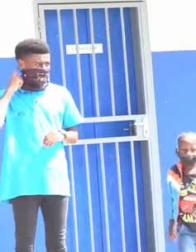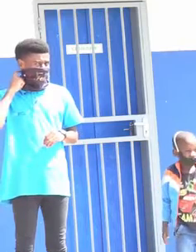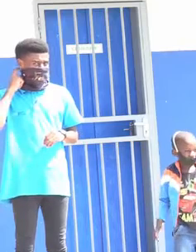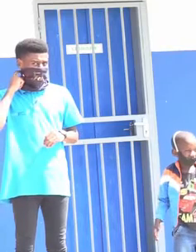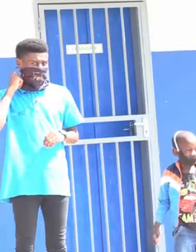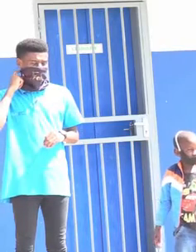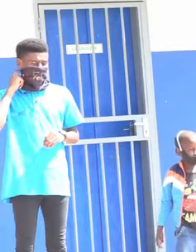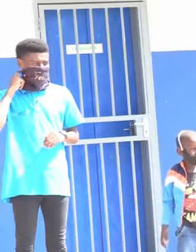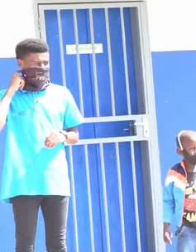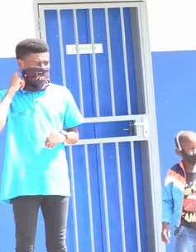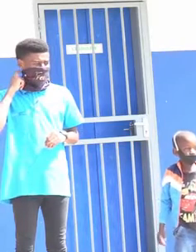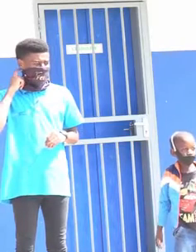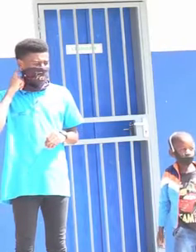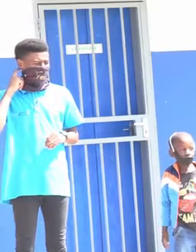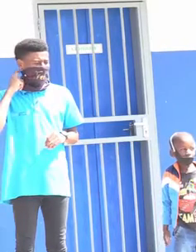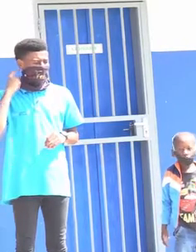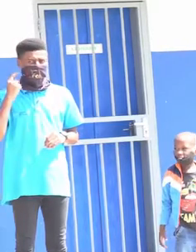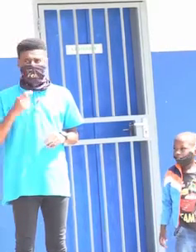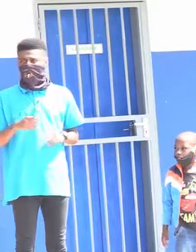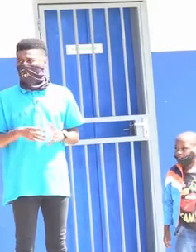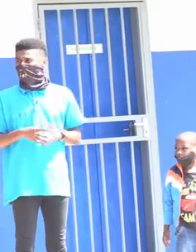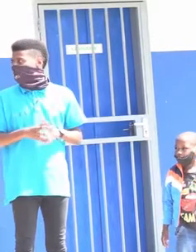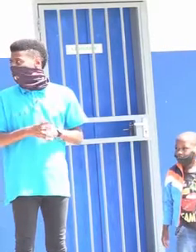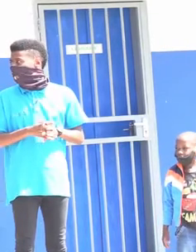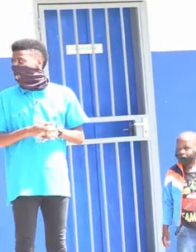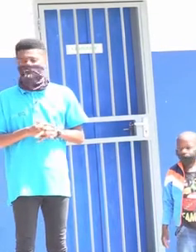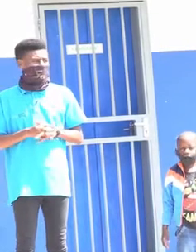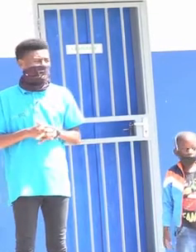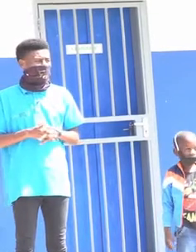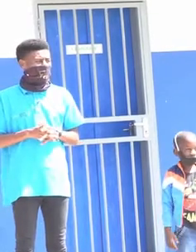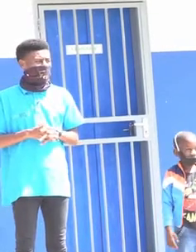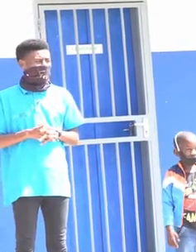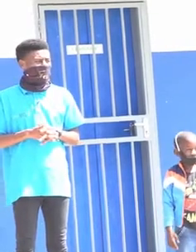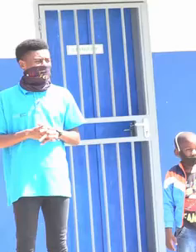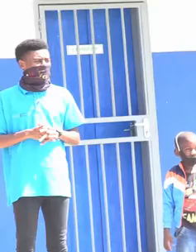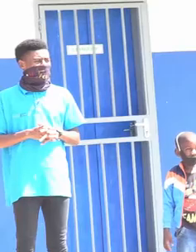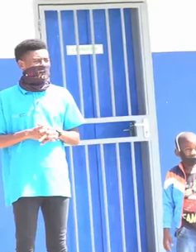it. Okay, so what should we do?